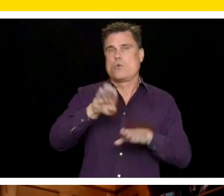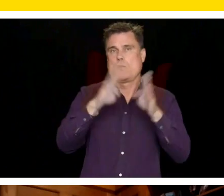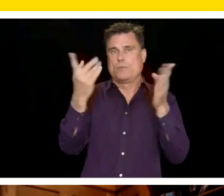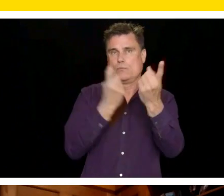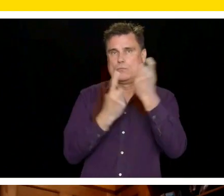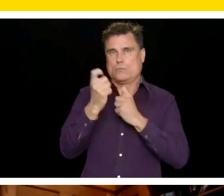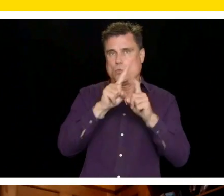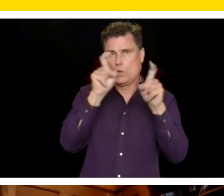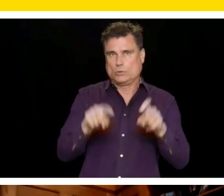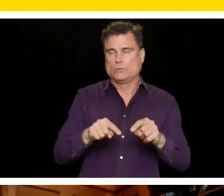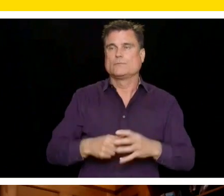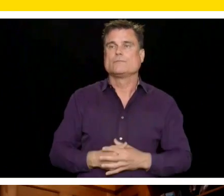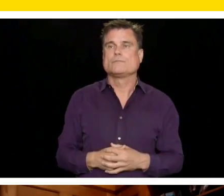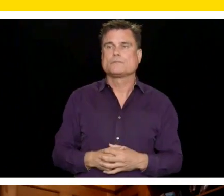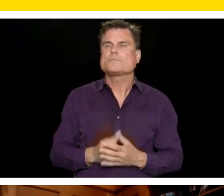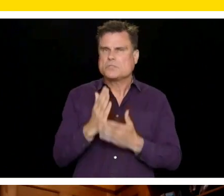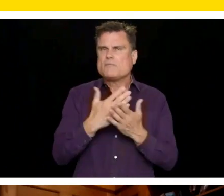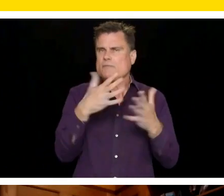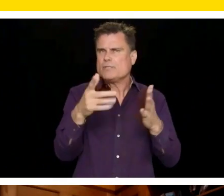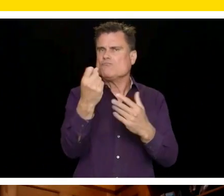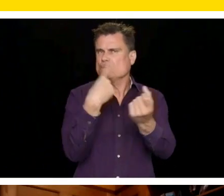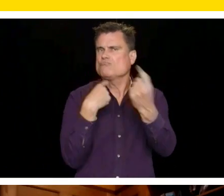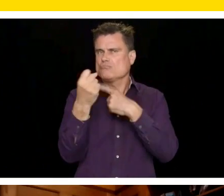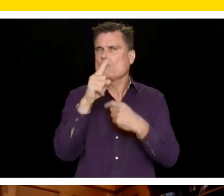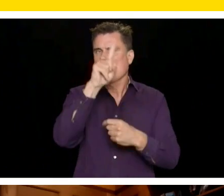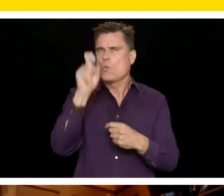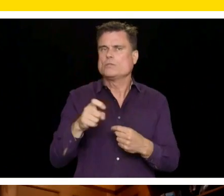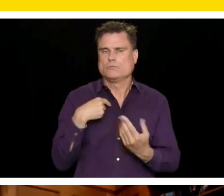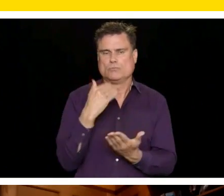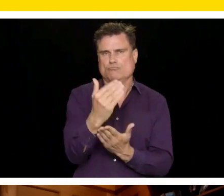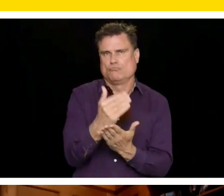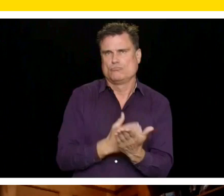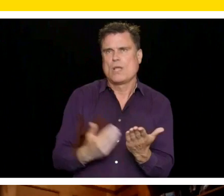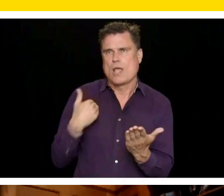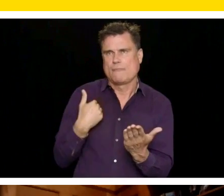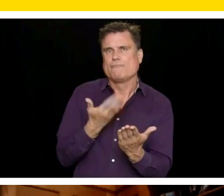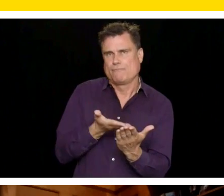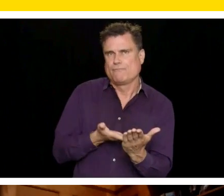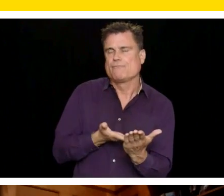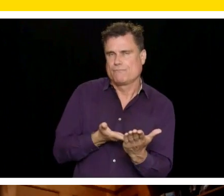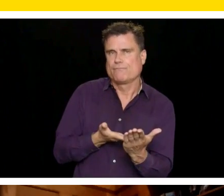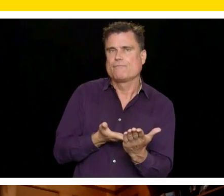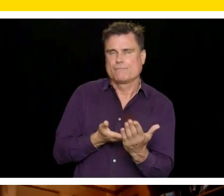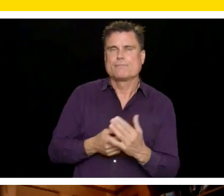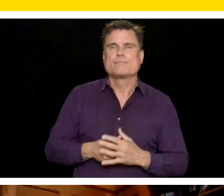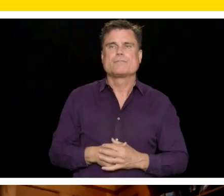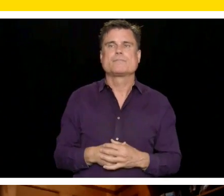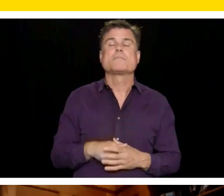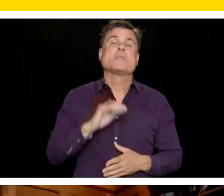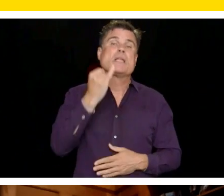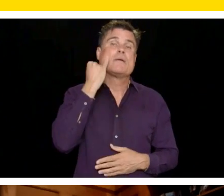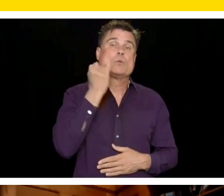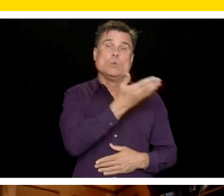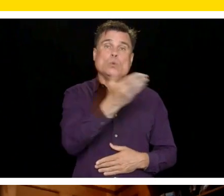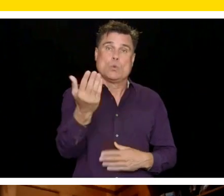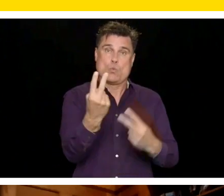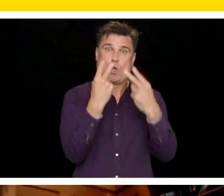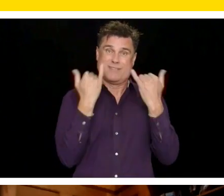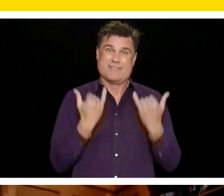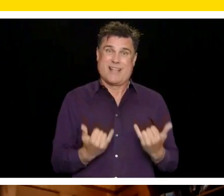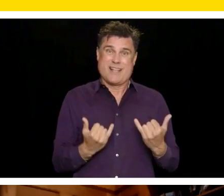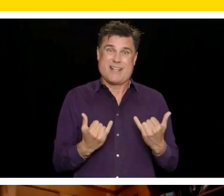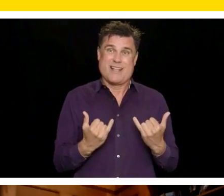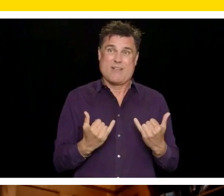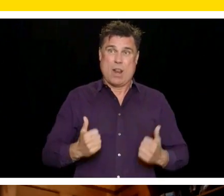earlier. You may still do so in the comment section of the live Facebook. Let's begin by asking Minister Mangal